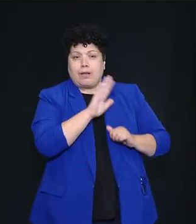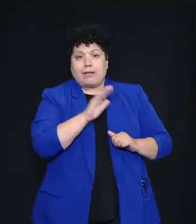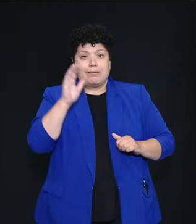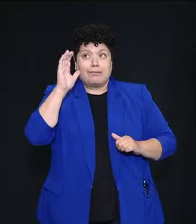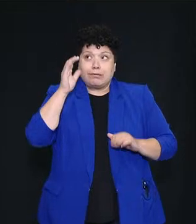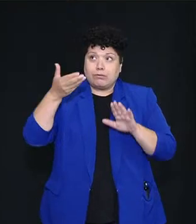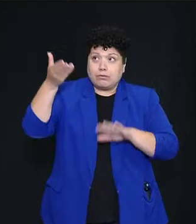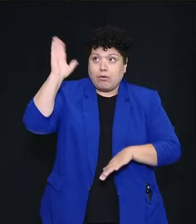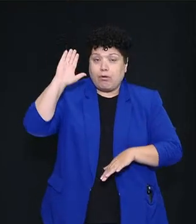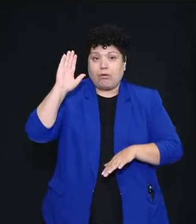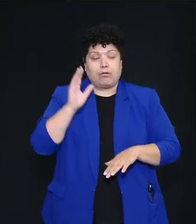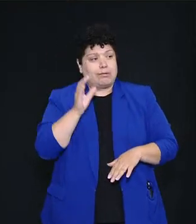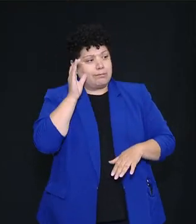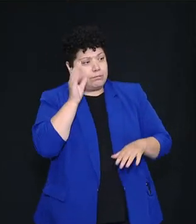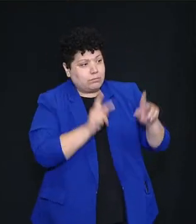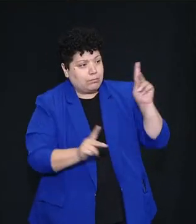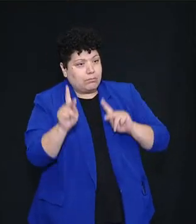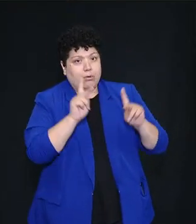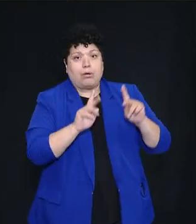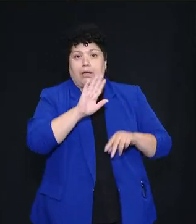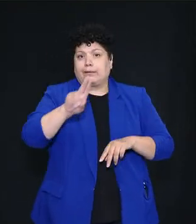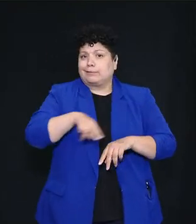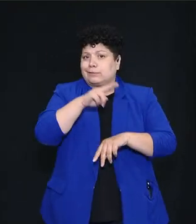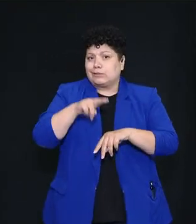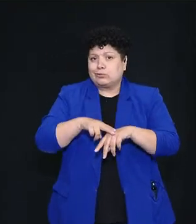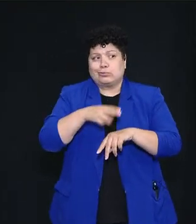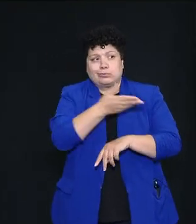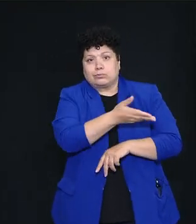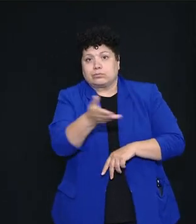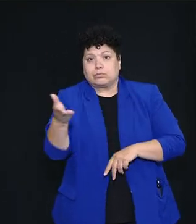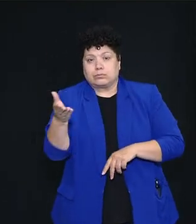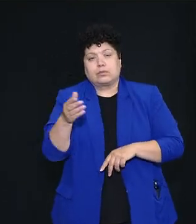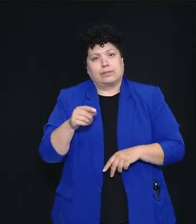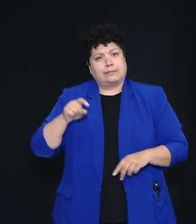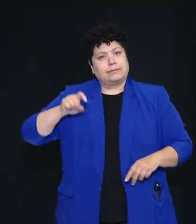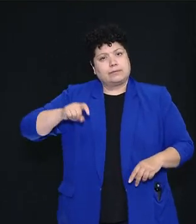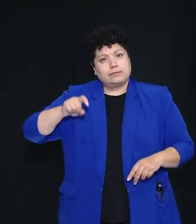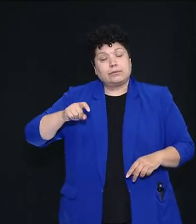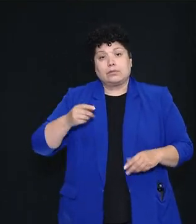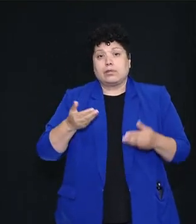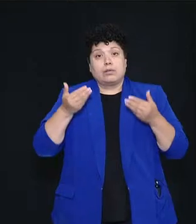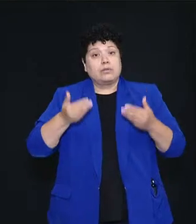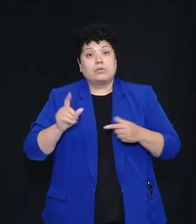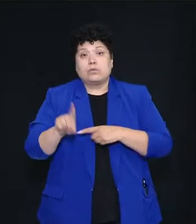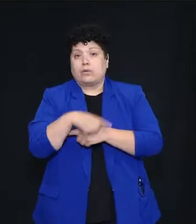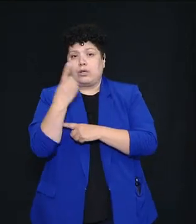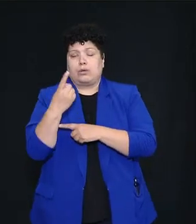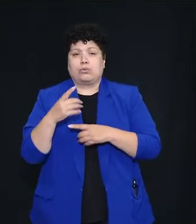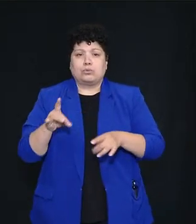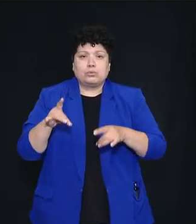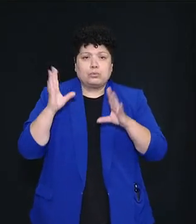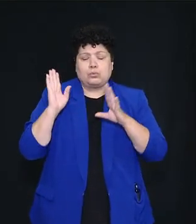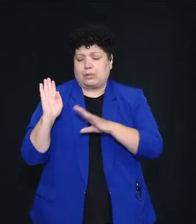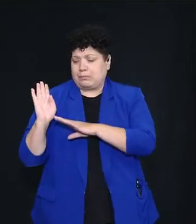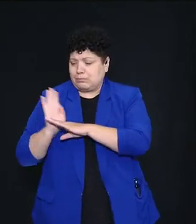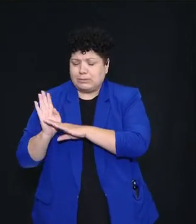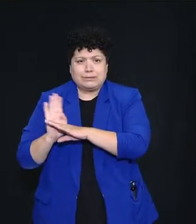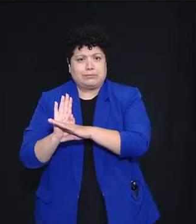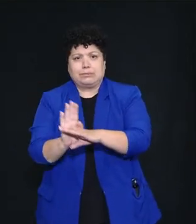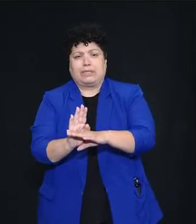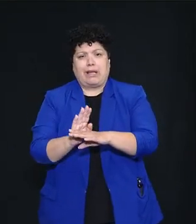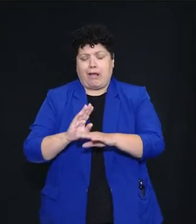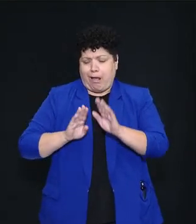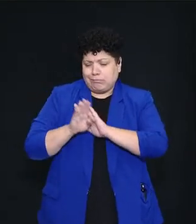to nature. And we need it, especially amid the dizzying and frenzied pace of today's